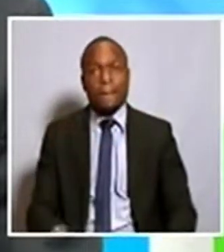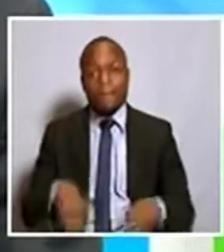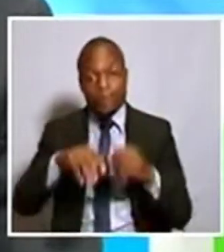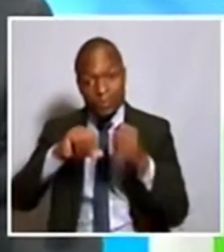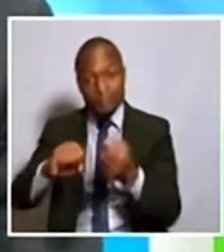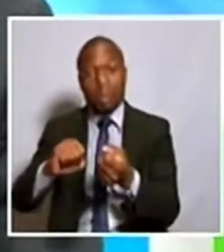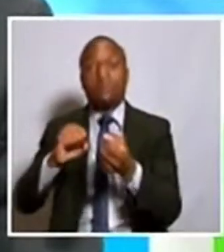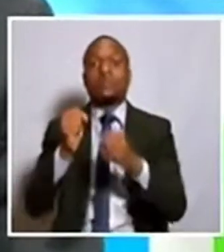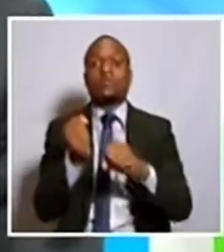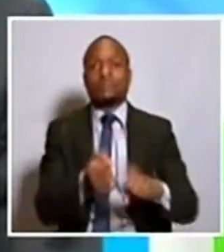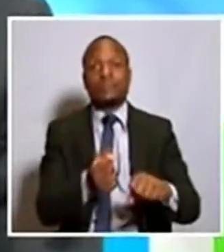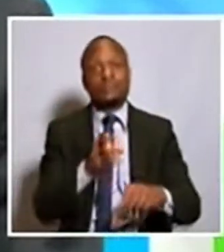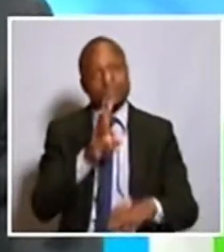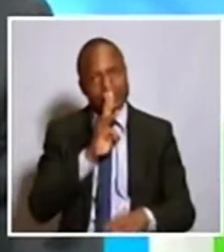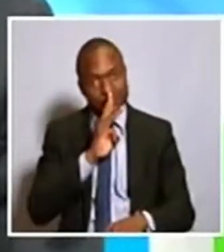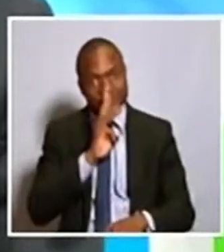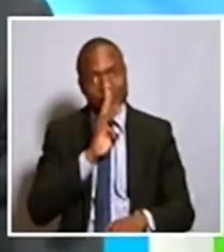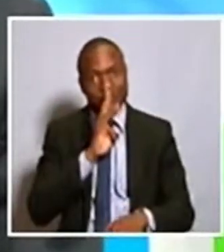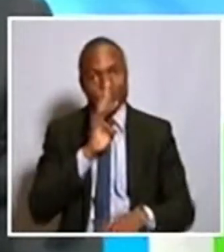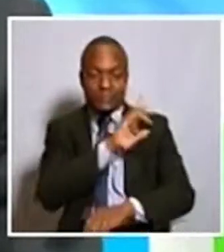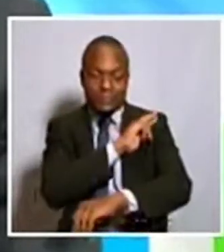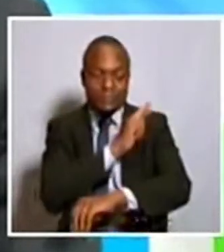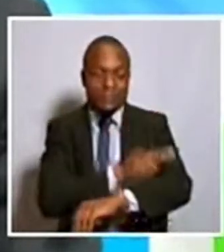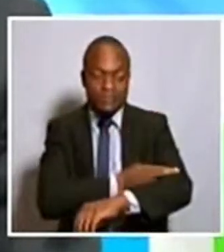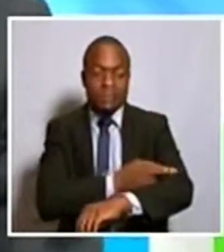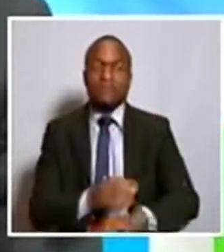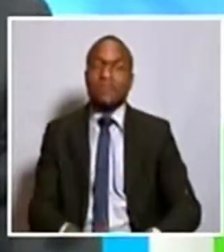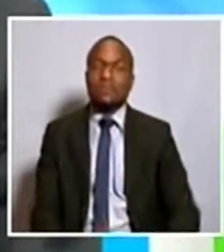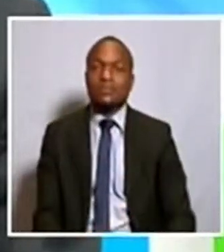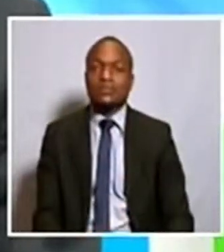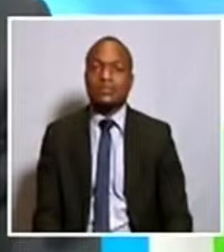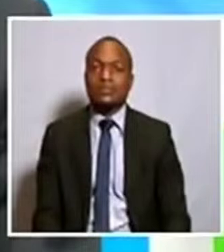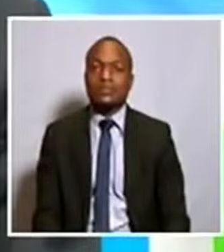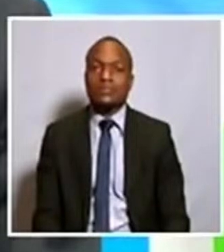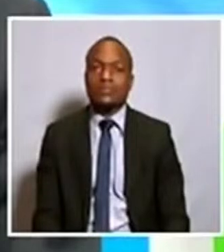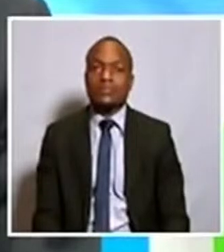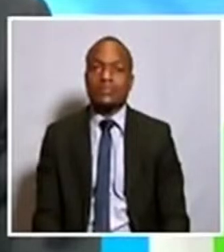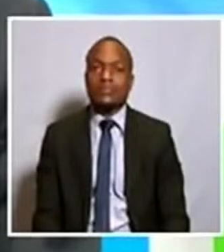of water resources.